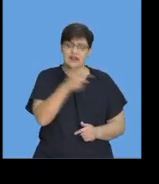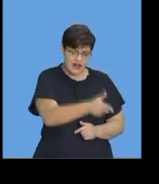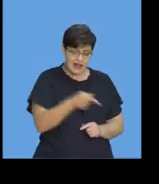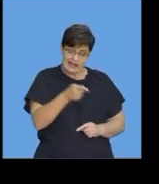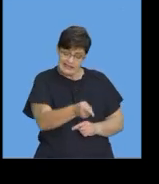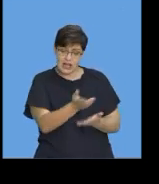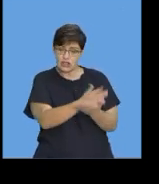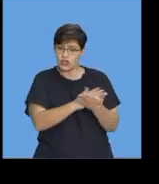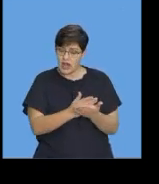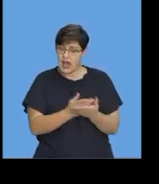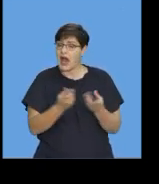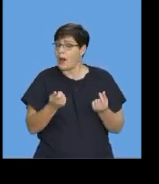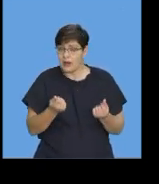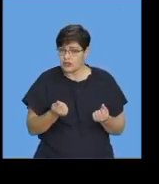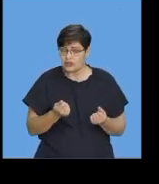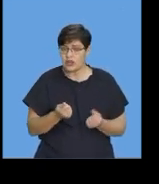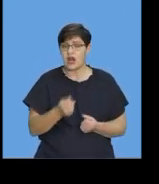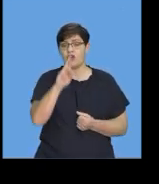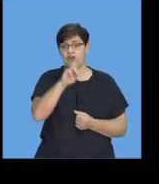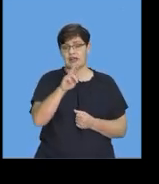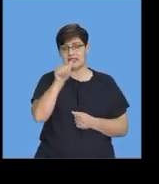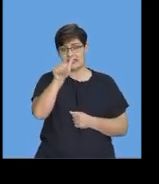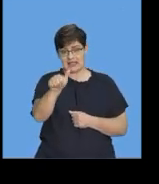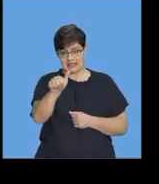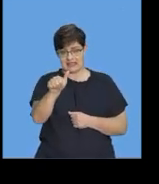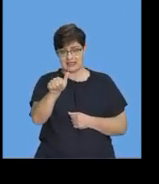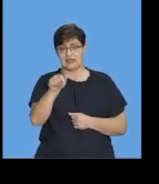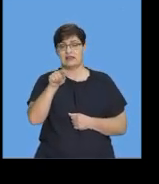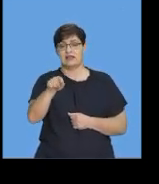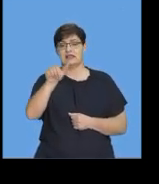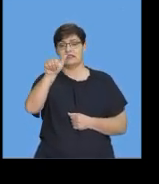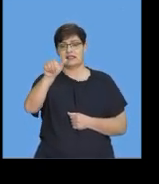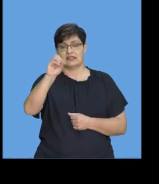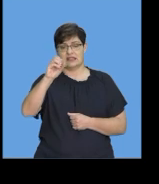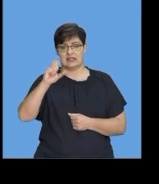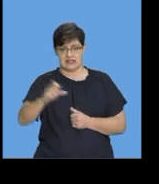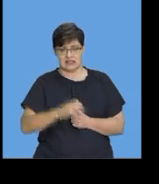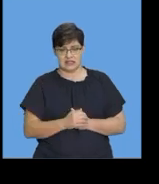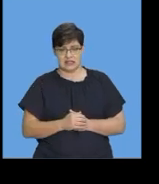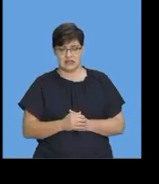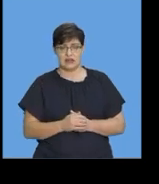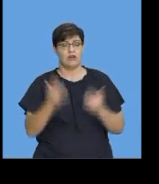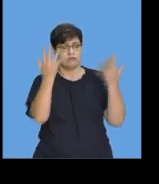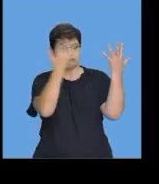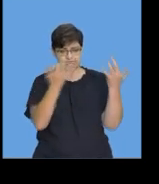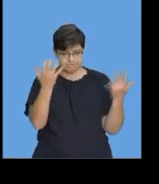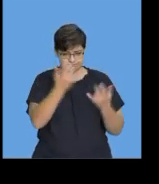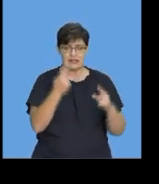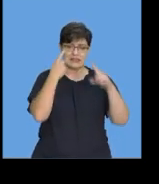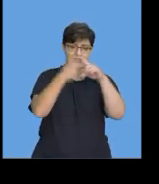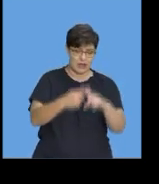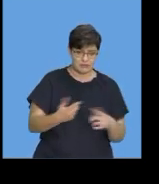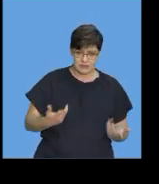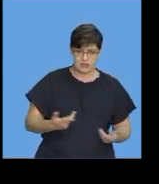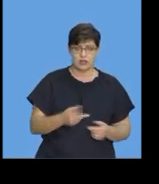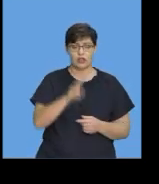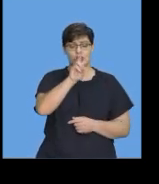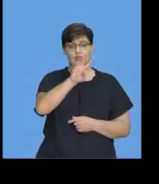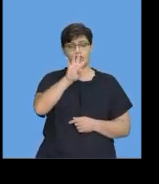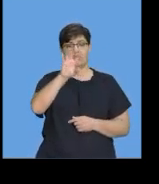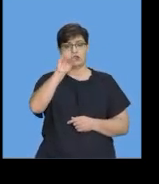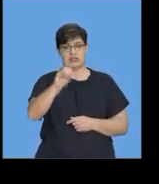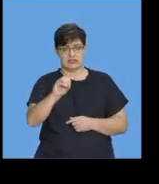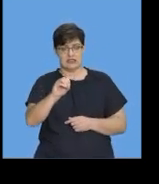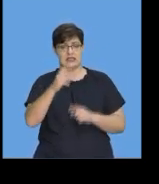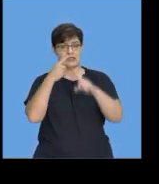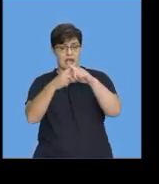these shares were issued at 6 Rand and 60 cents per share. Do the multiplication,